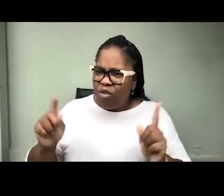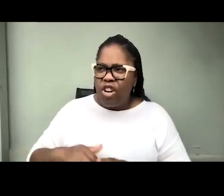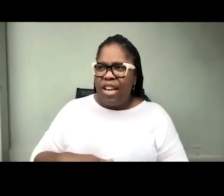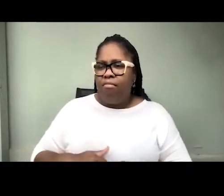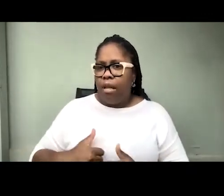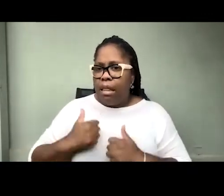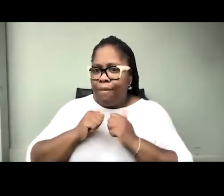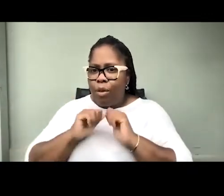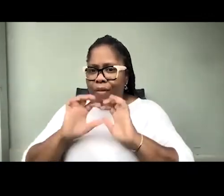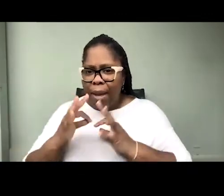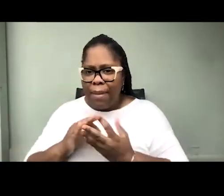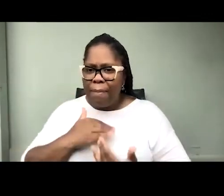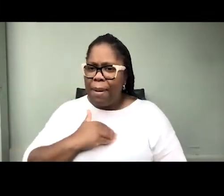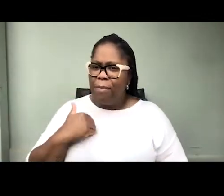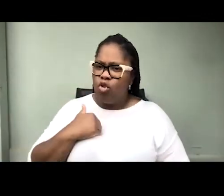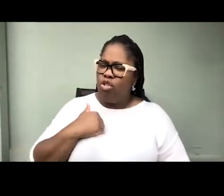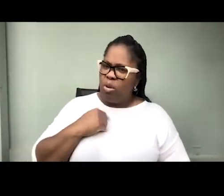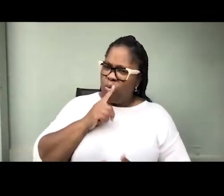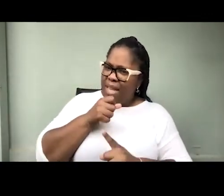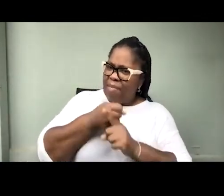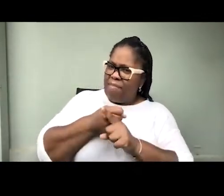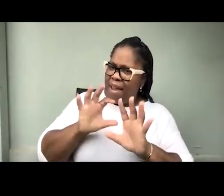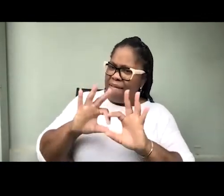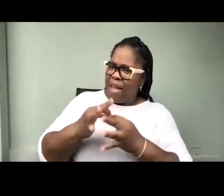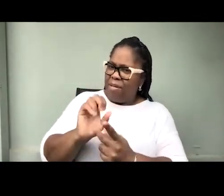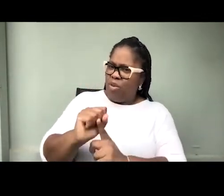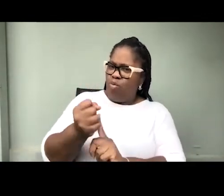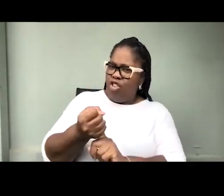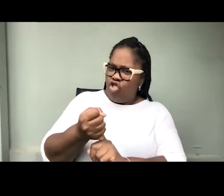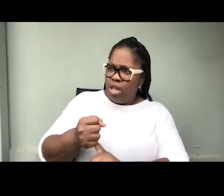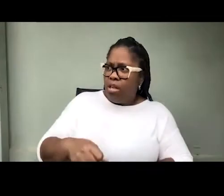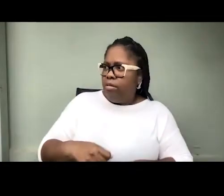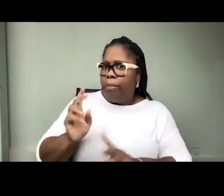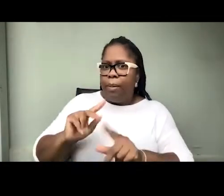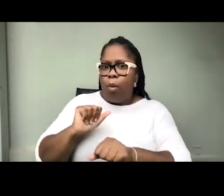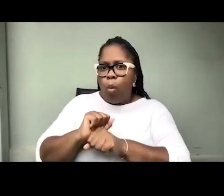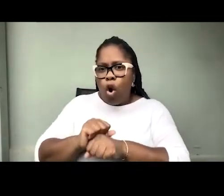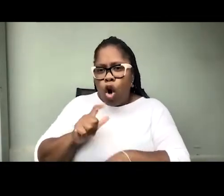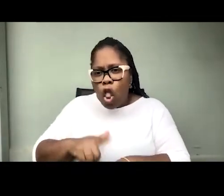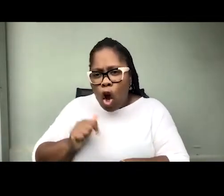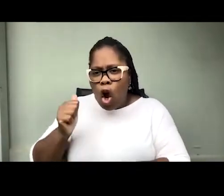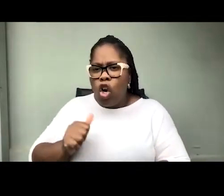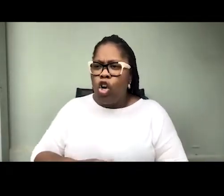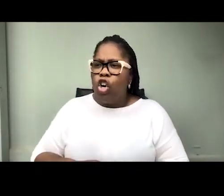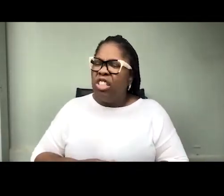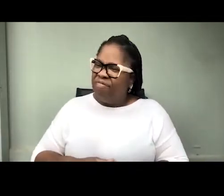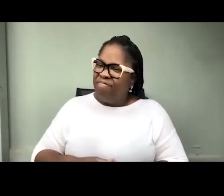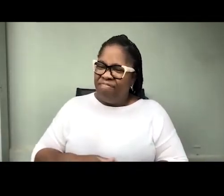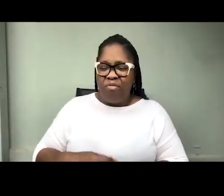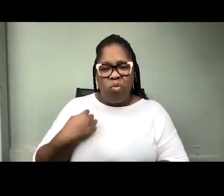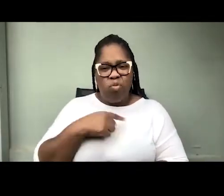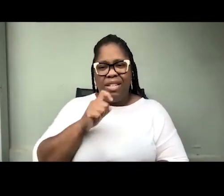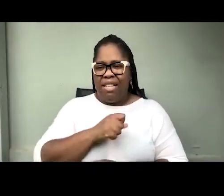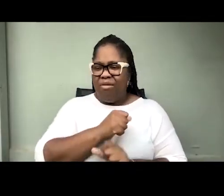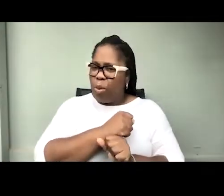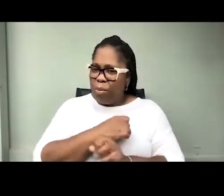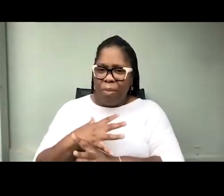members, changing family dynamics, working longer. So we really need to prepare California from both a policy and a